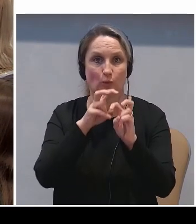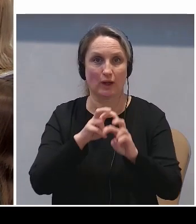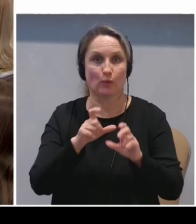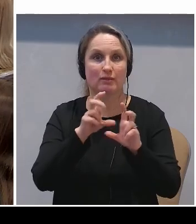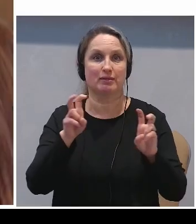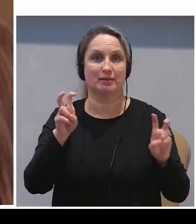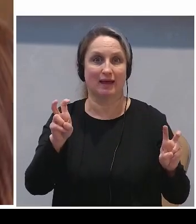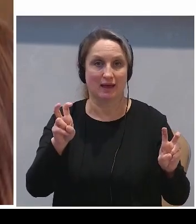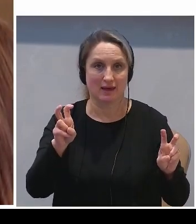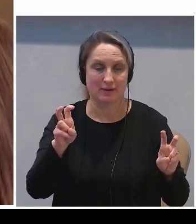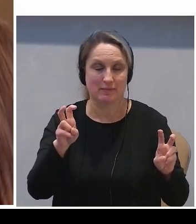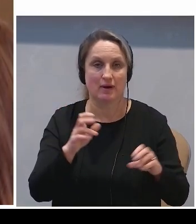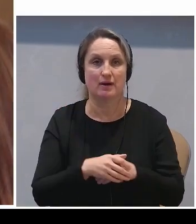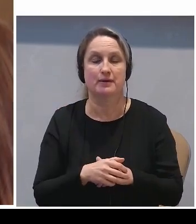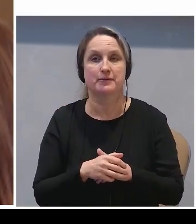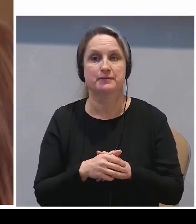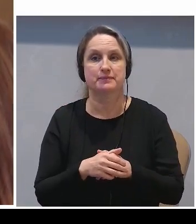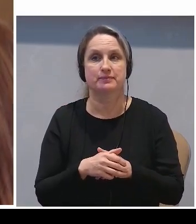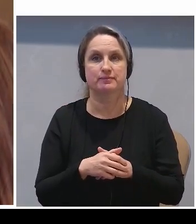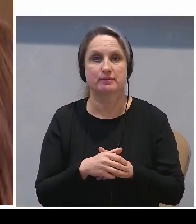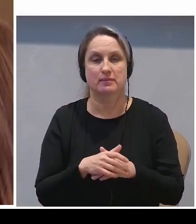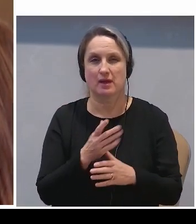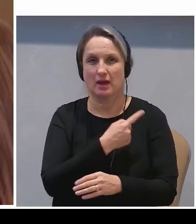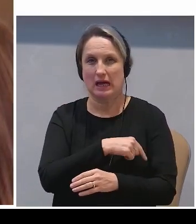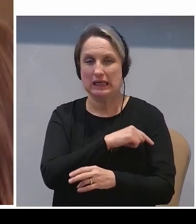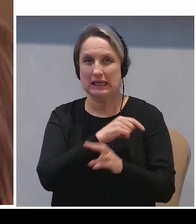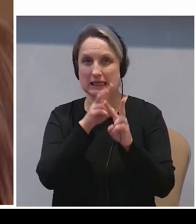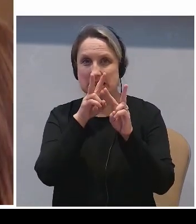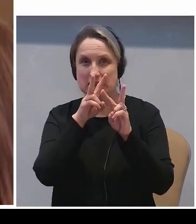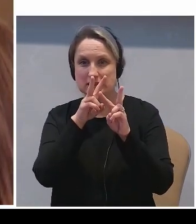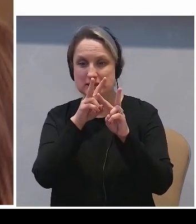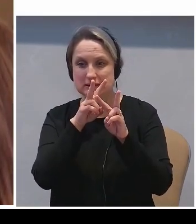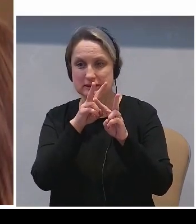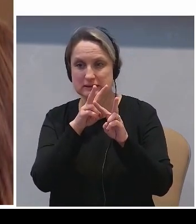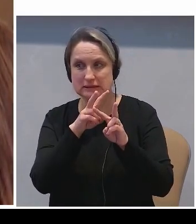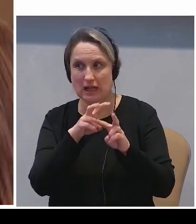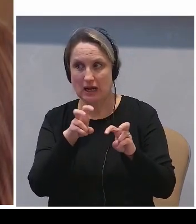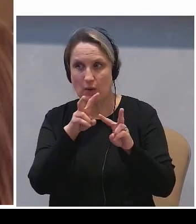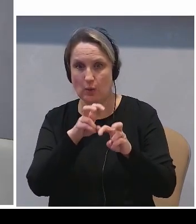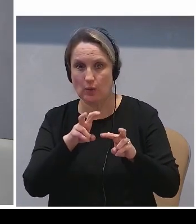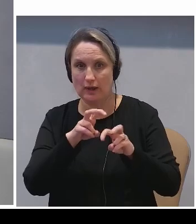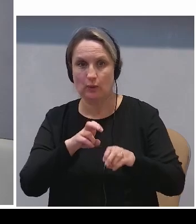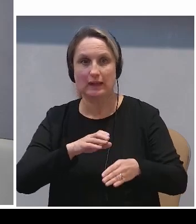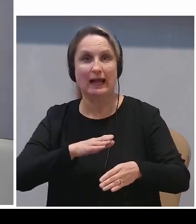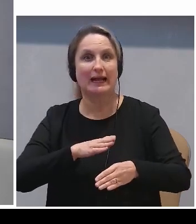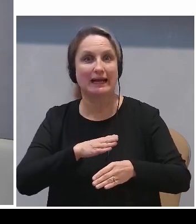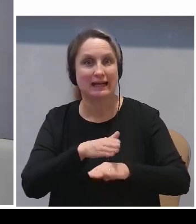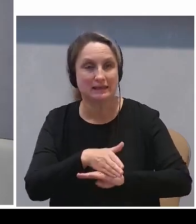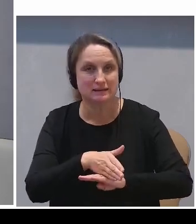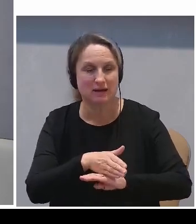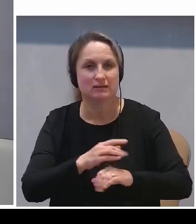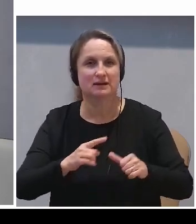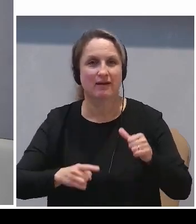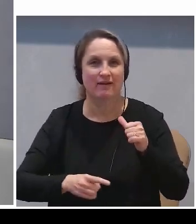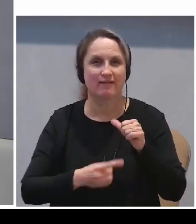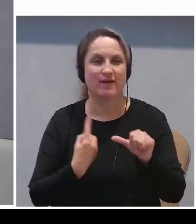two regulations, medical device regulation and the in vitro diagnostic device regulation, that harmonize the way clinical trials with medical devices are